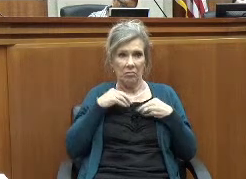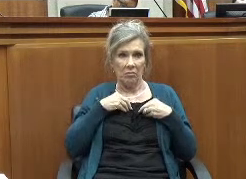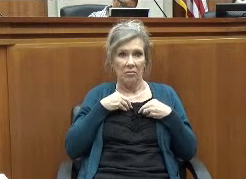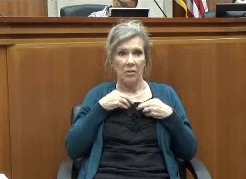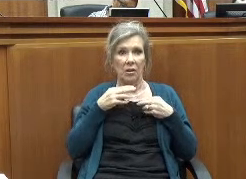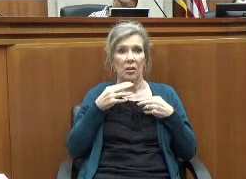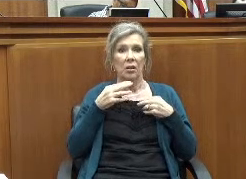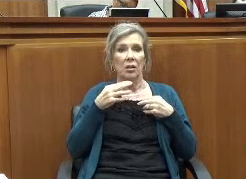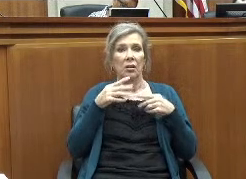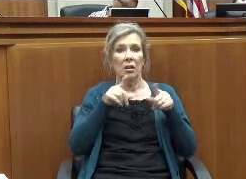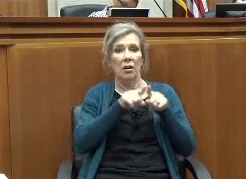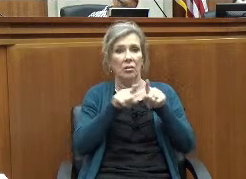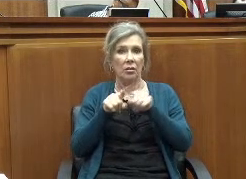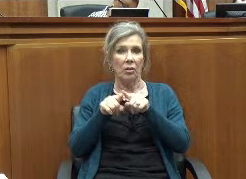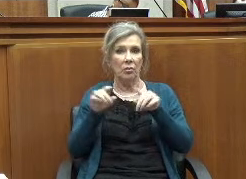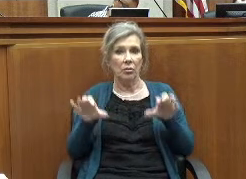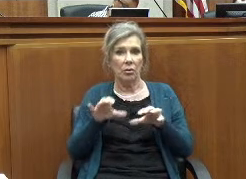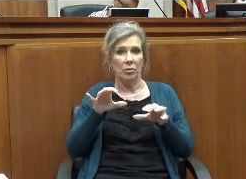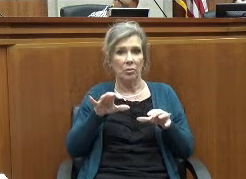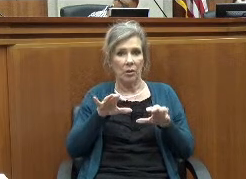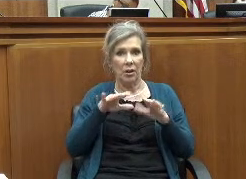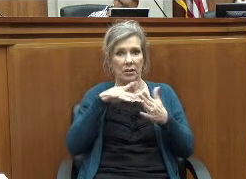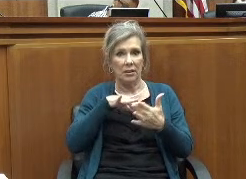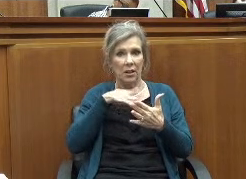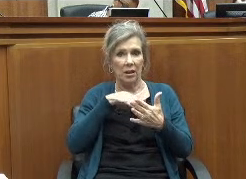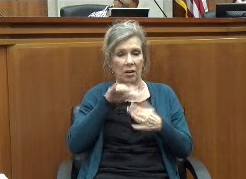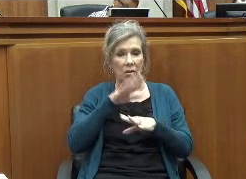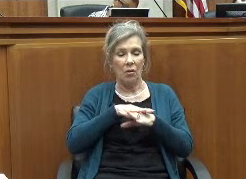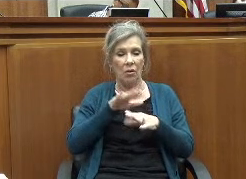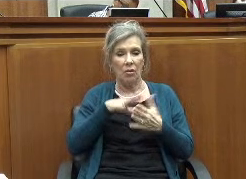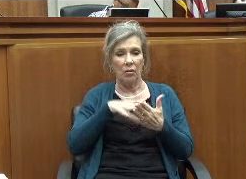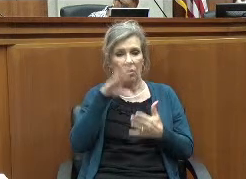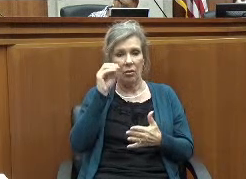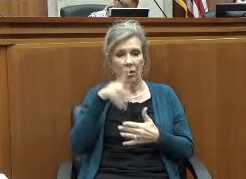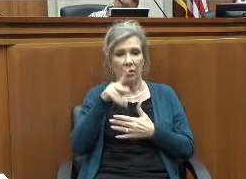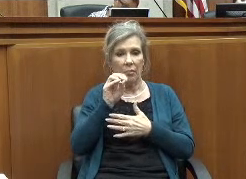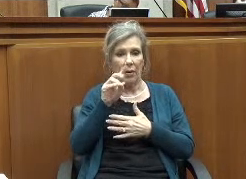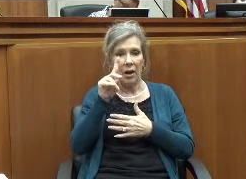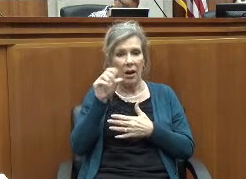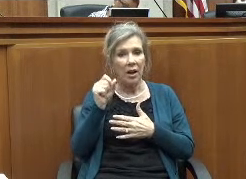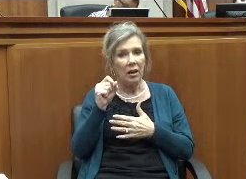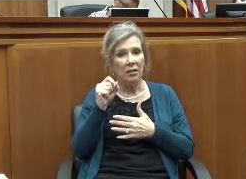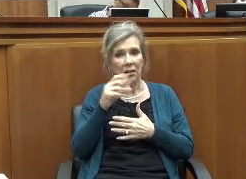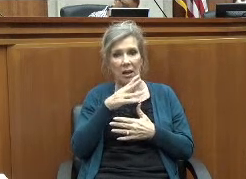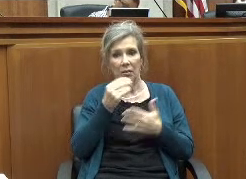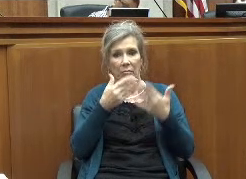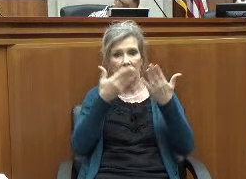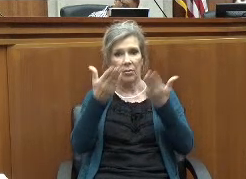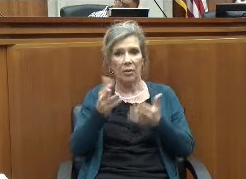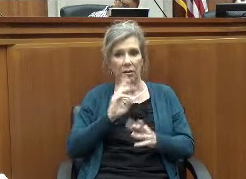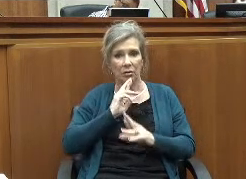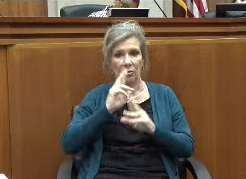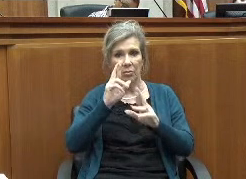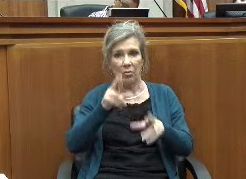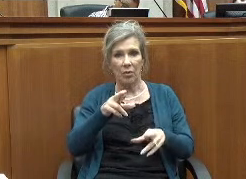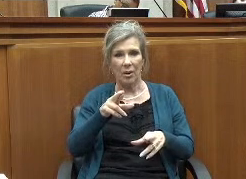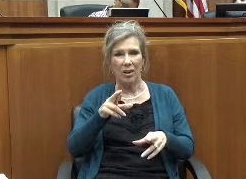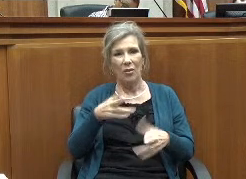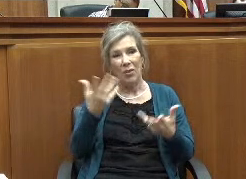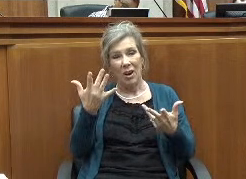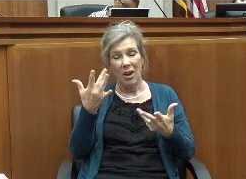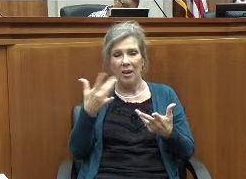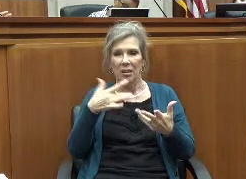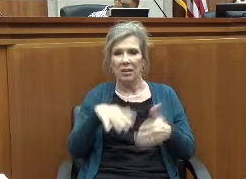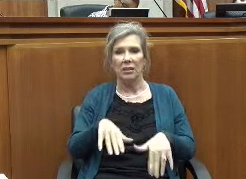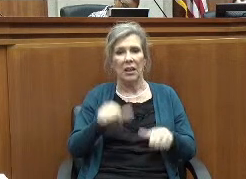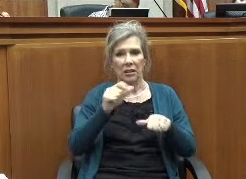also do a study on our learning pods and bring this report, because it'll take you some time,